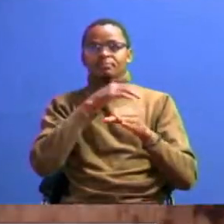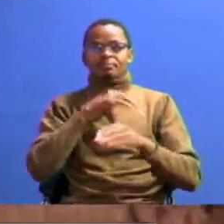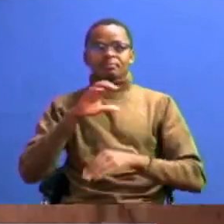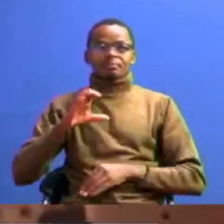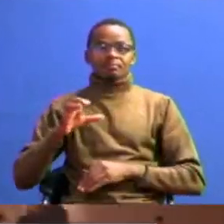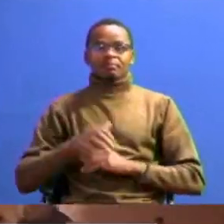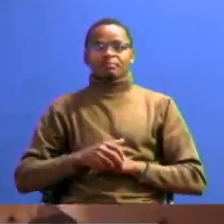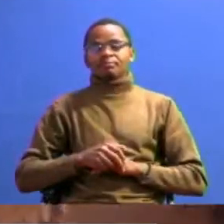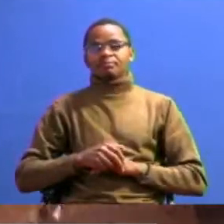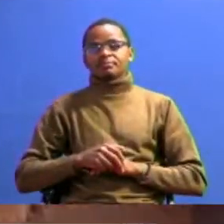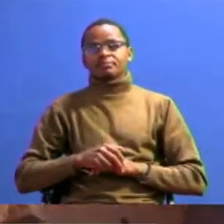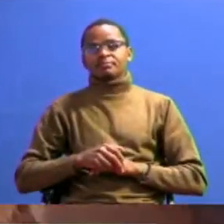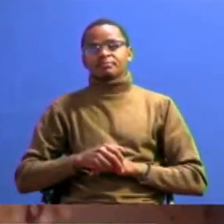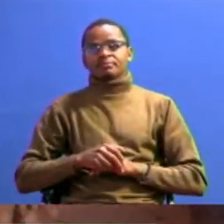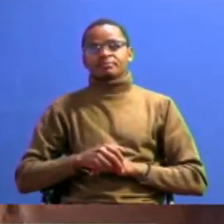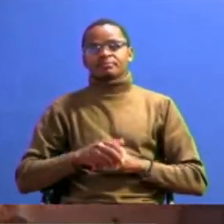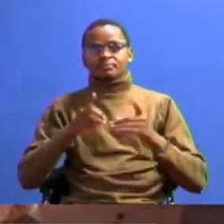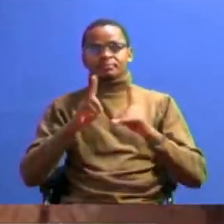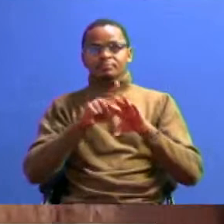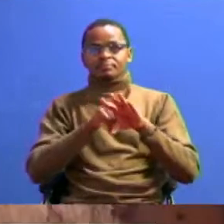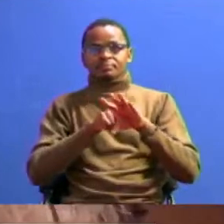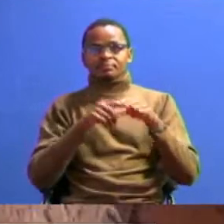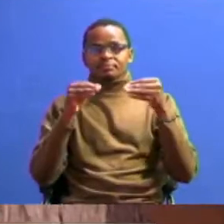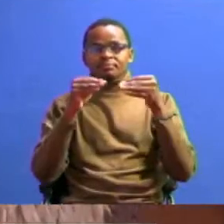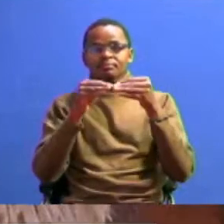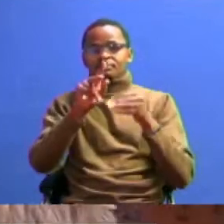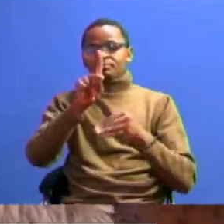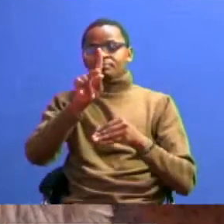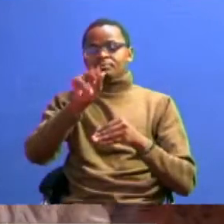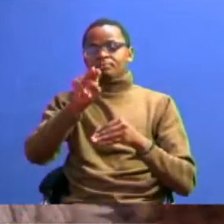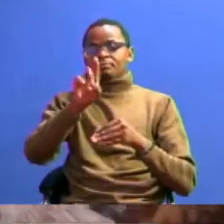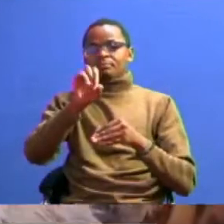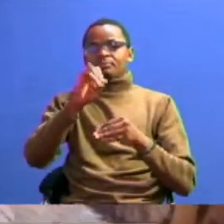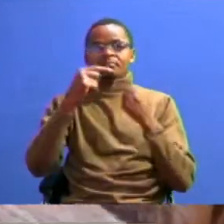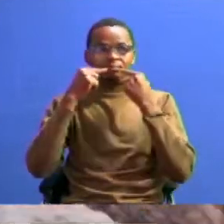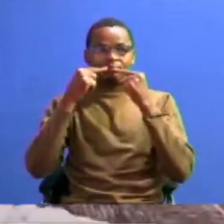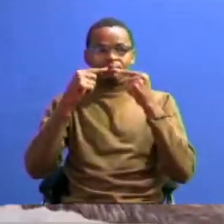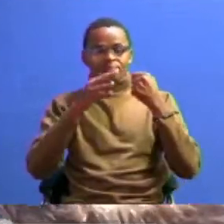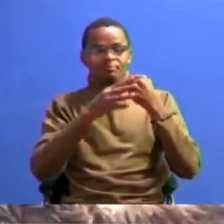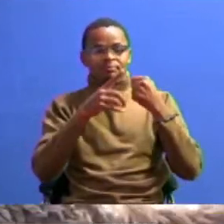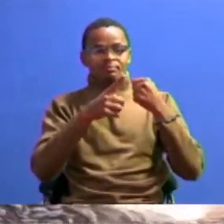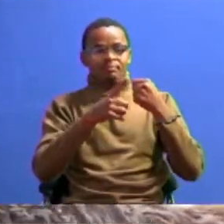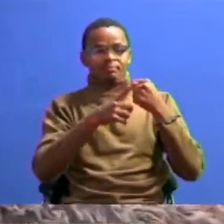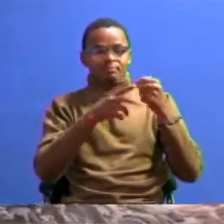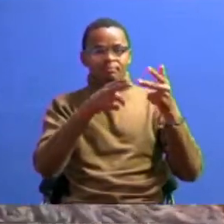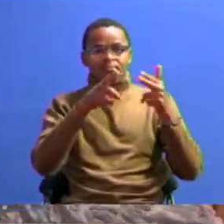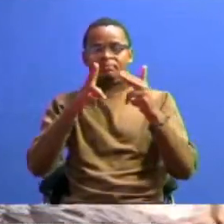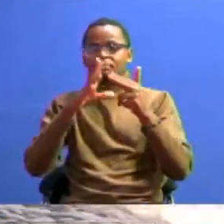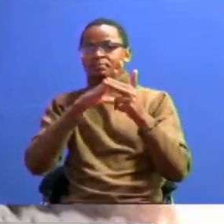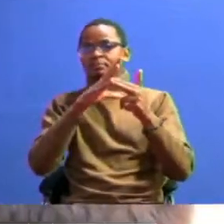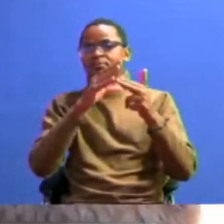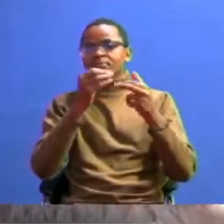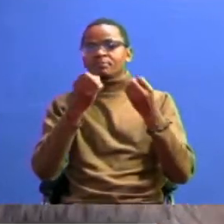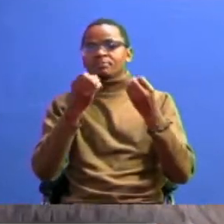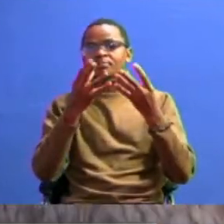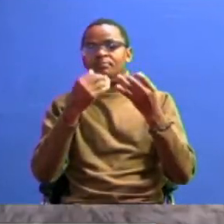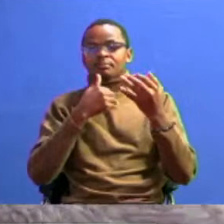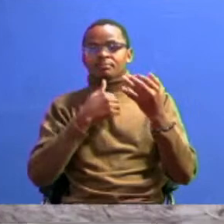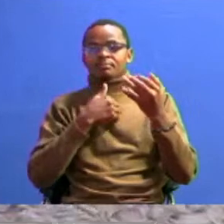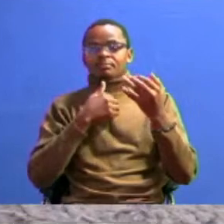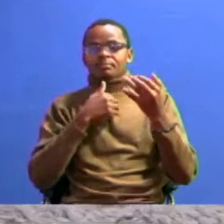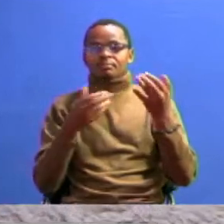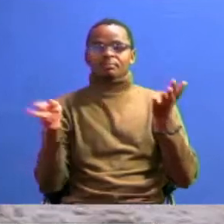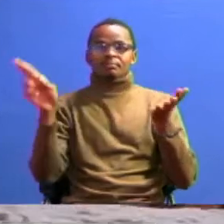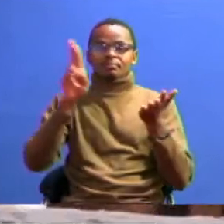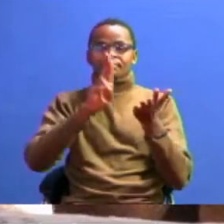counties. During the meeting, Kindiki announced that 96 guns and hundreds of ammunition have been surrendered